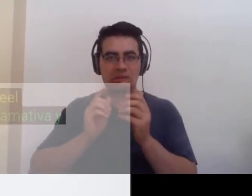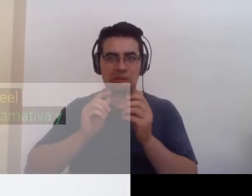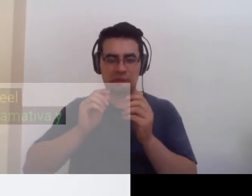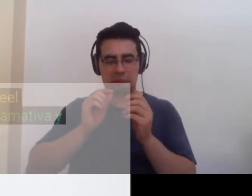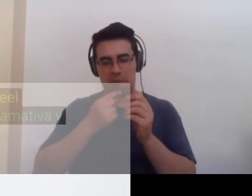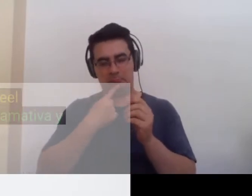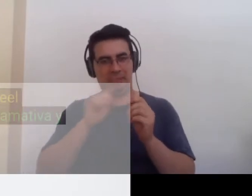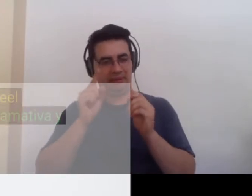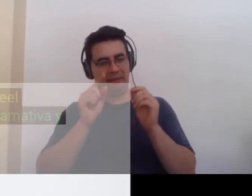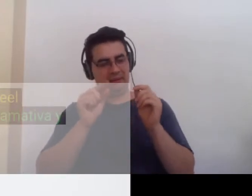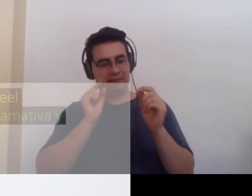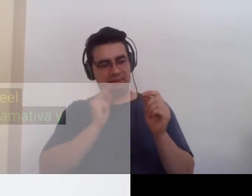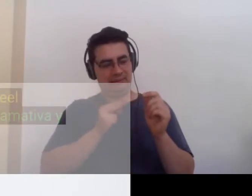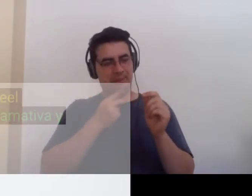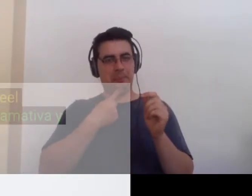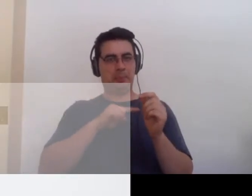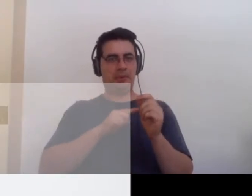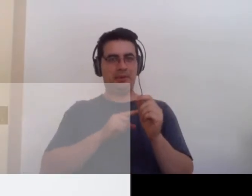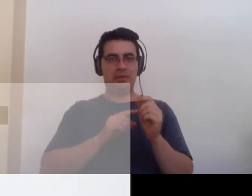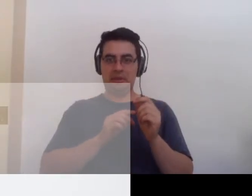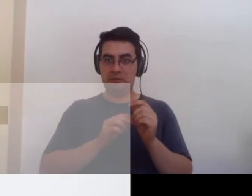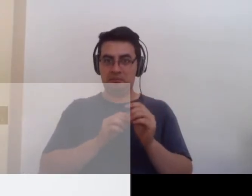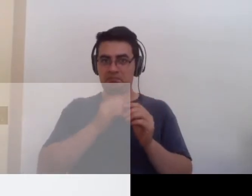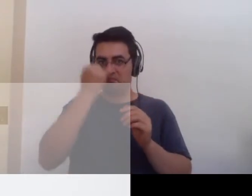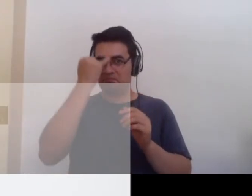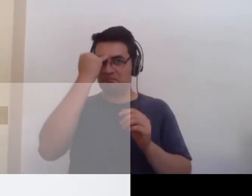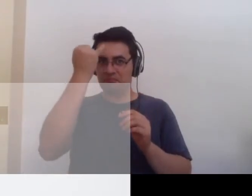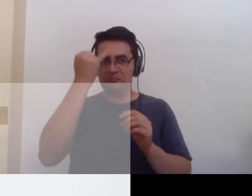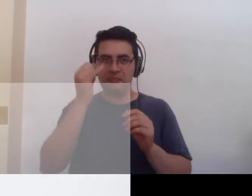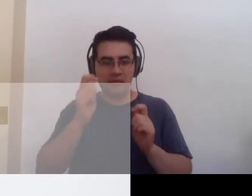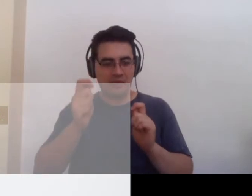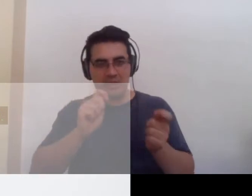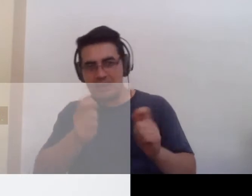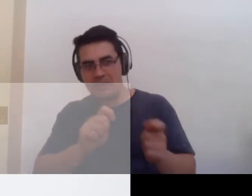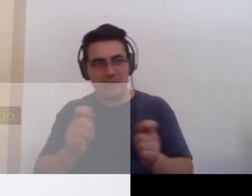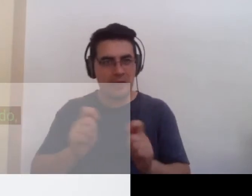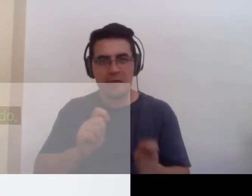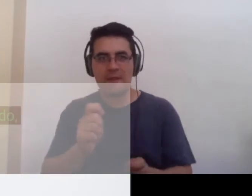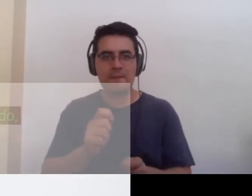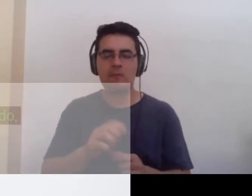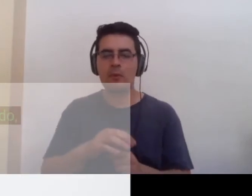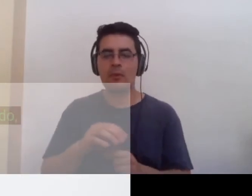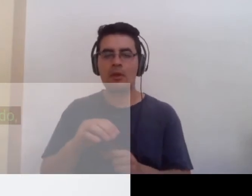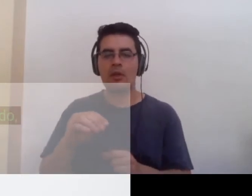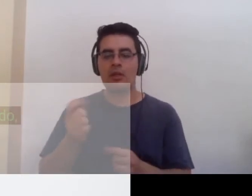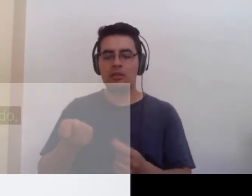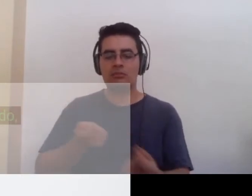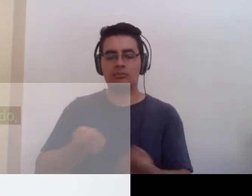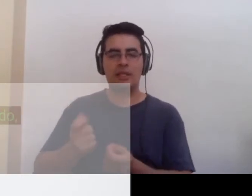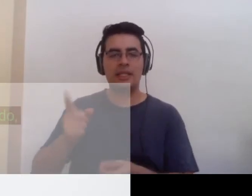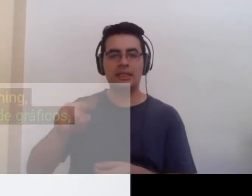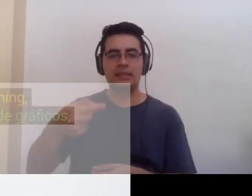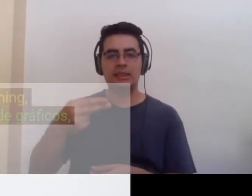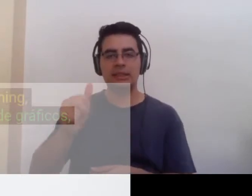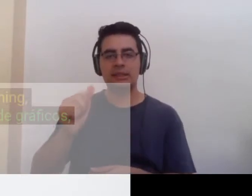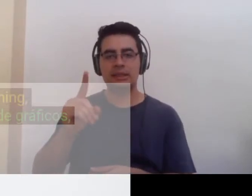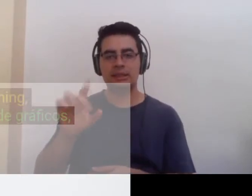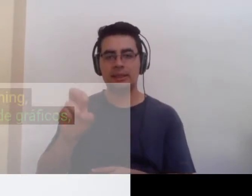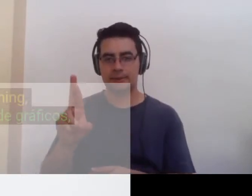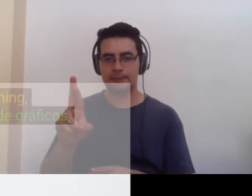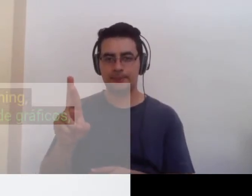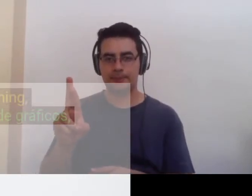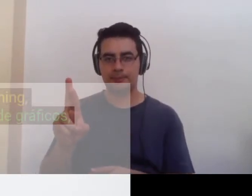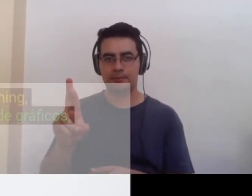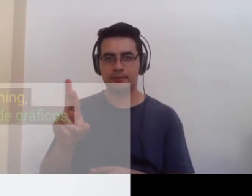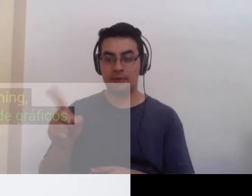could get a really glitchy, eye-catching feel with some custom shaders. Shaders are a pretty advanced topic, but if you want to